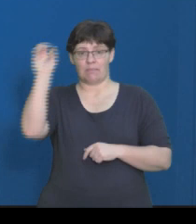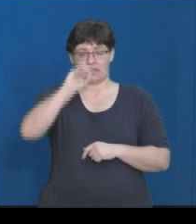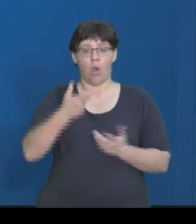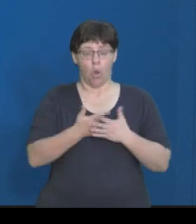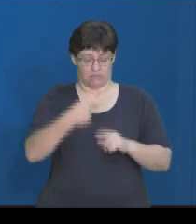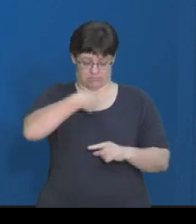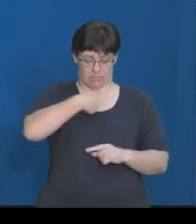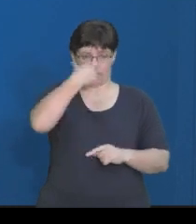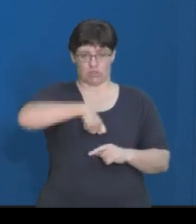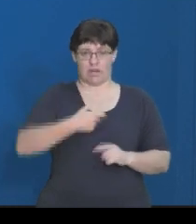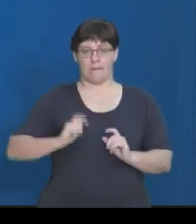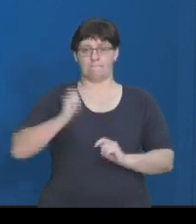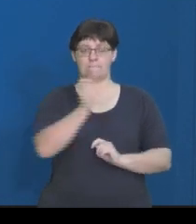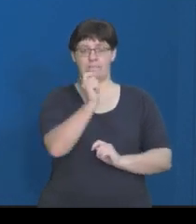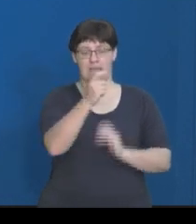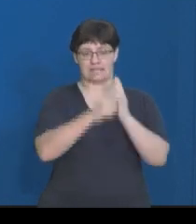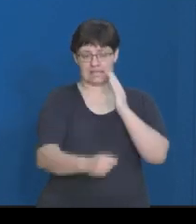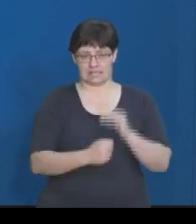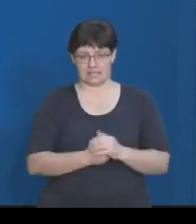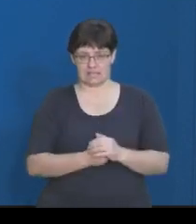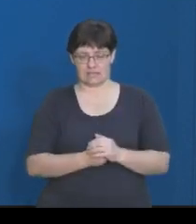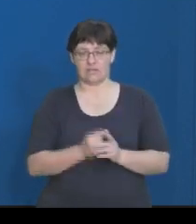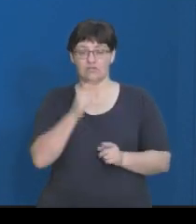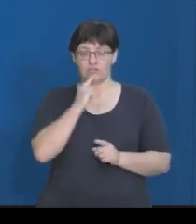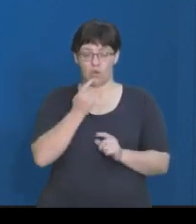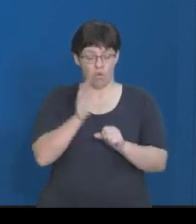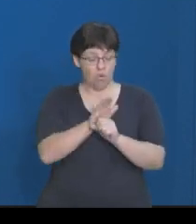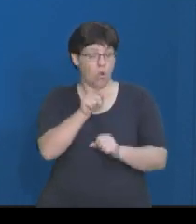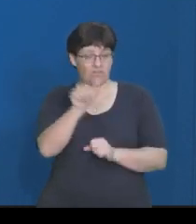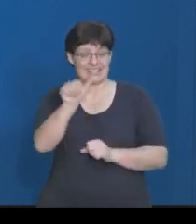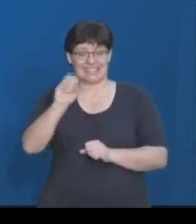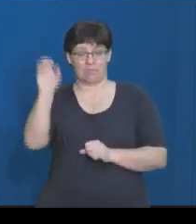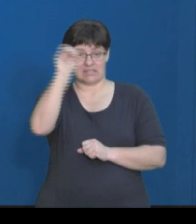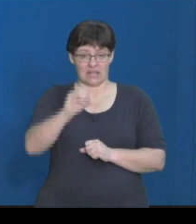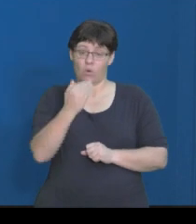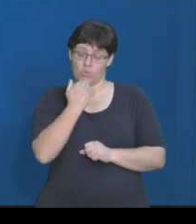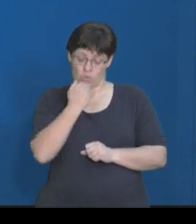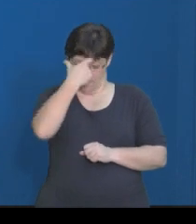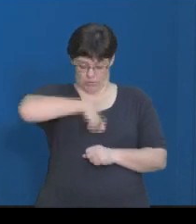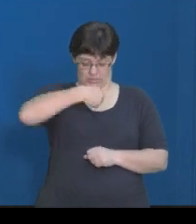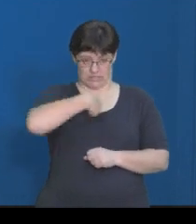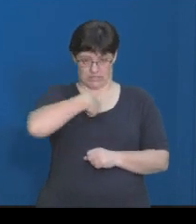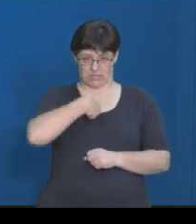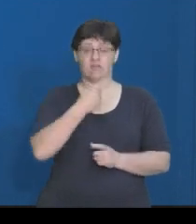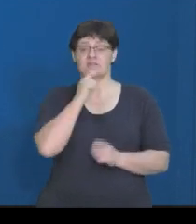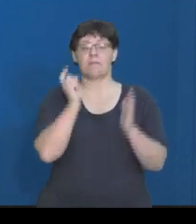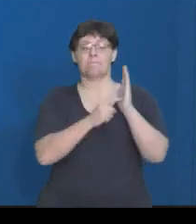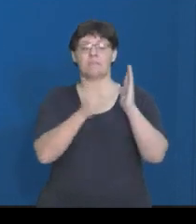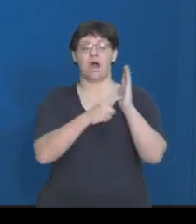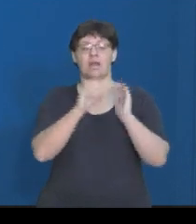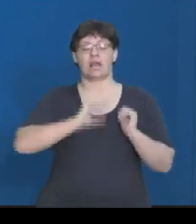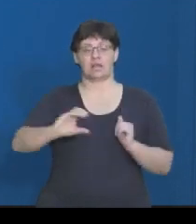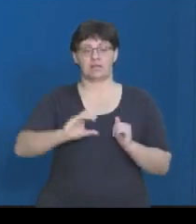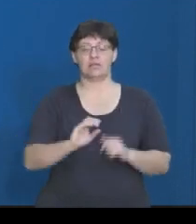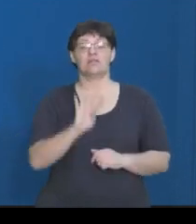taxpayer. Explain the implication of a tax rate of 60% on the taxpayer. Look at the mark allocation. It's